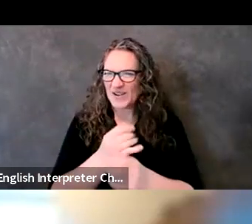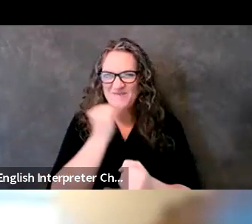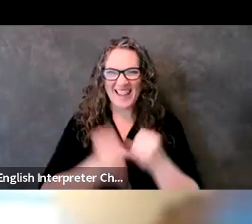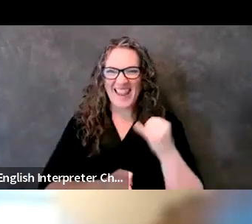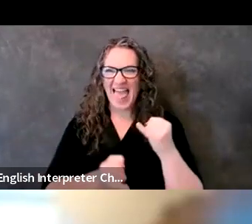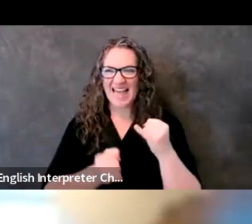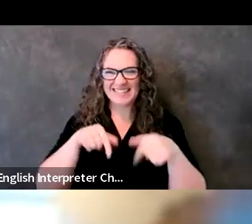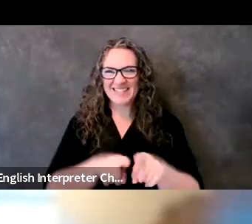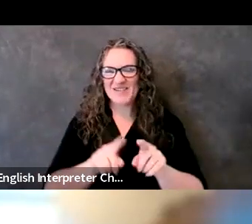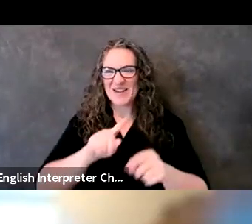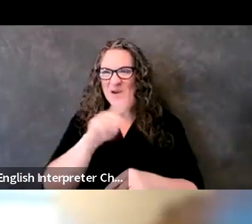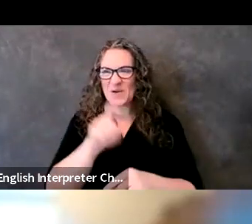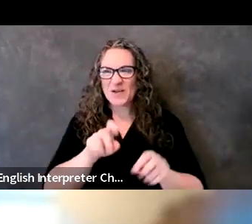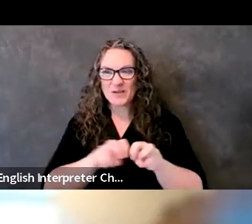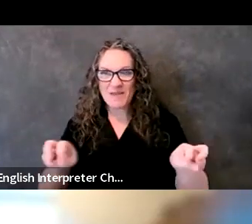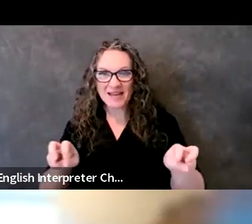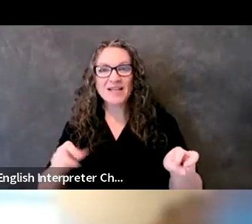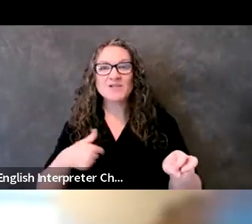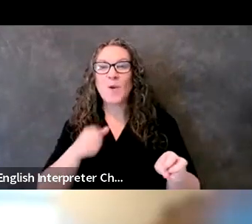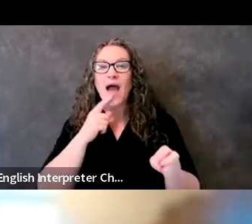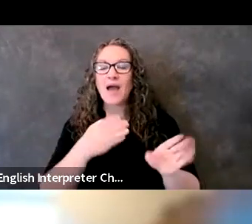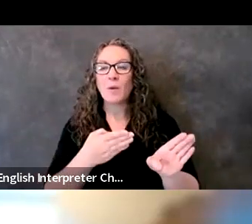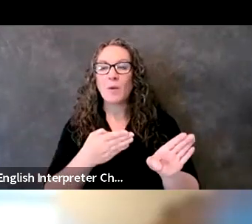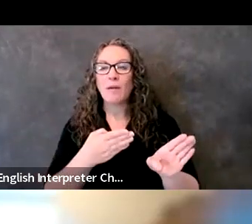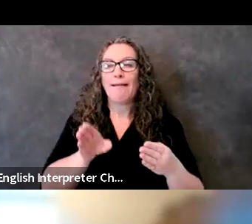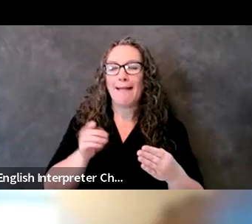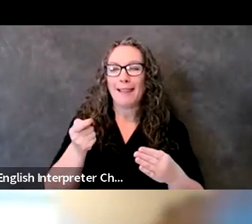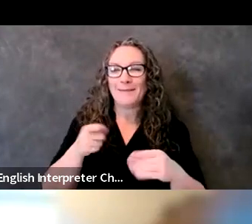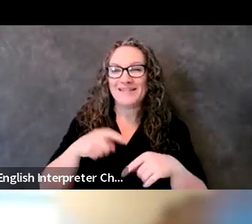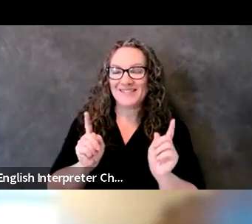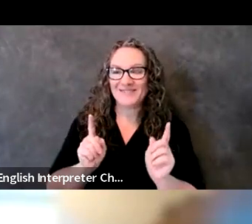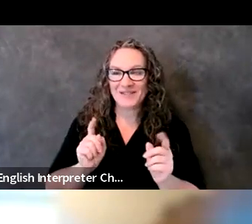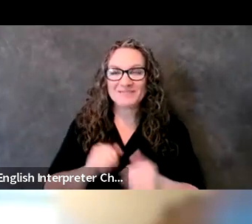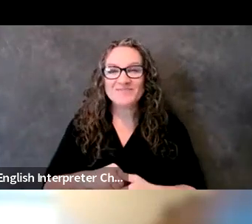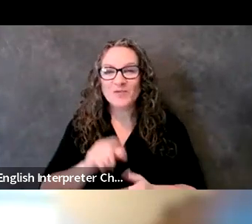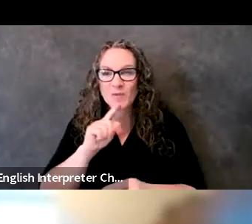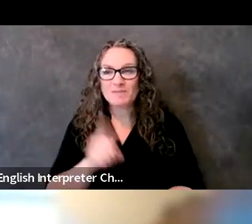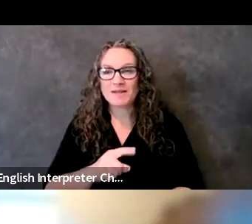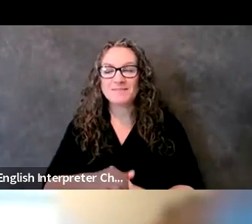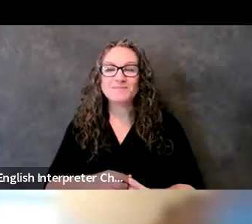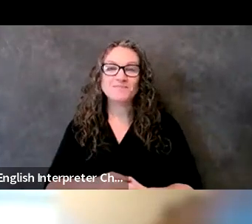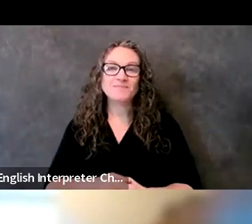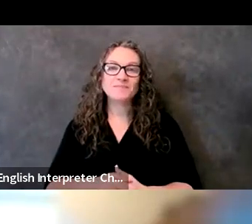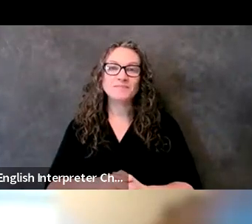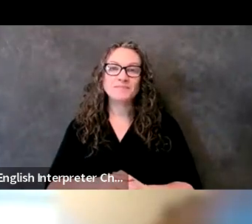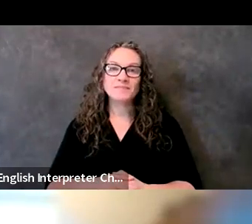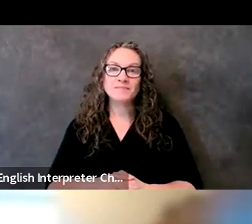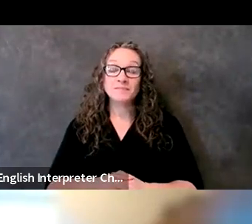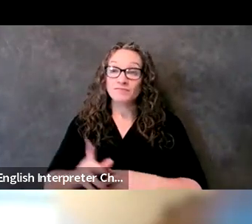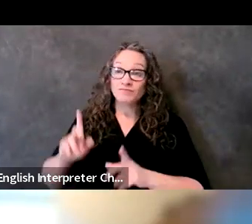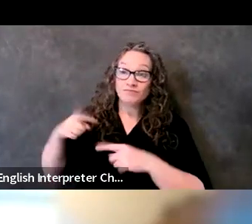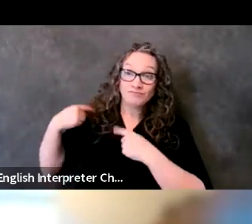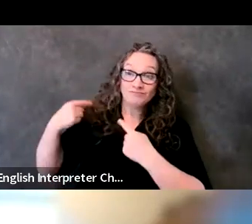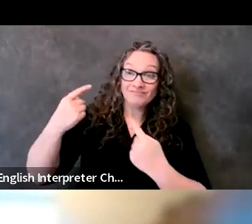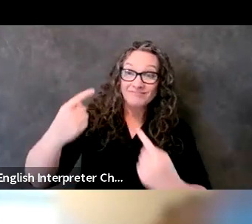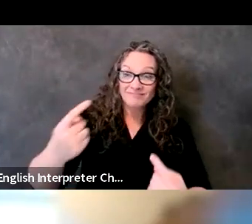question panels. So I'm going to take this a little bit different. One of the things that we have learned over time is to